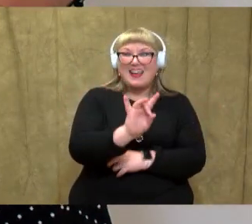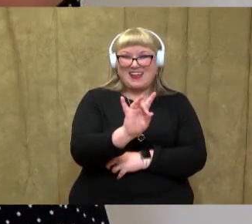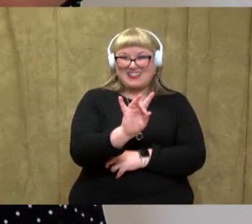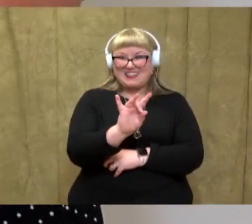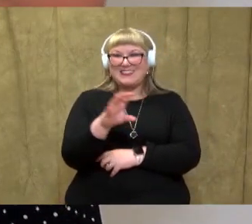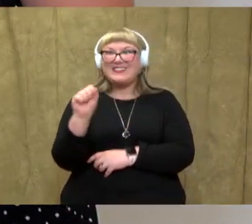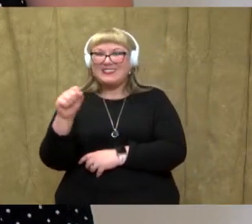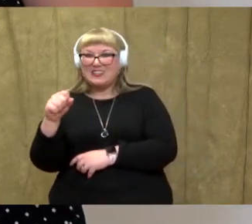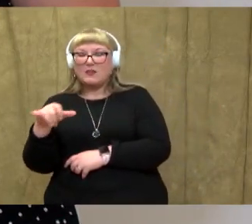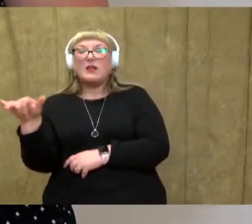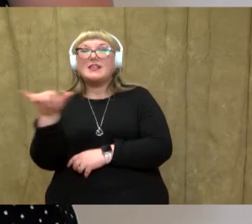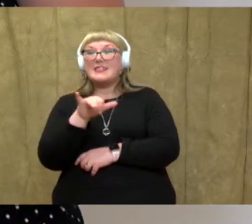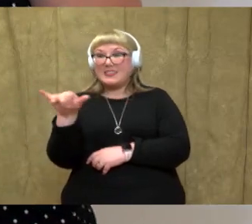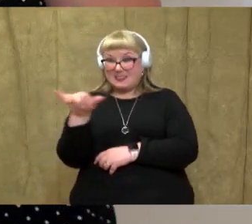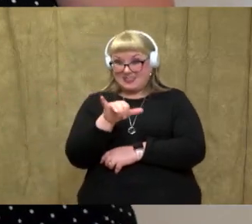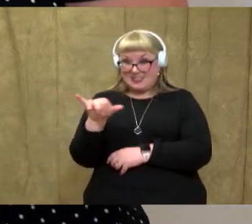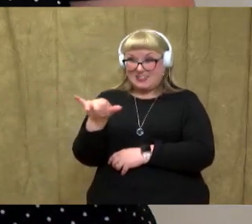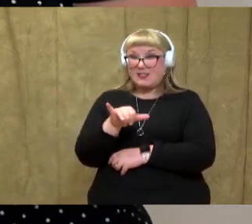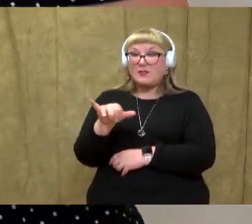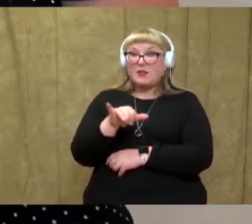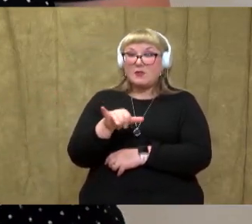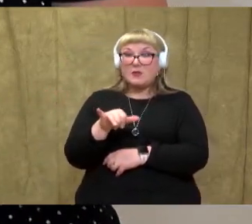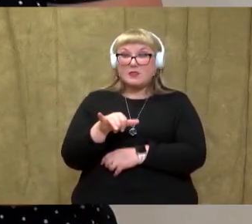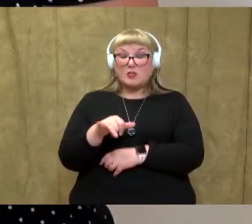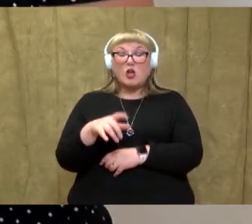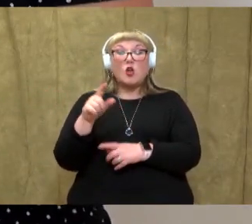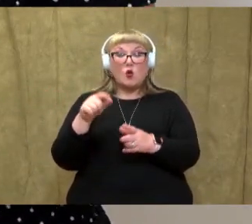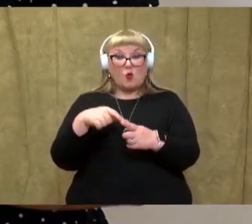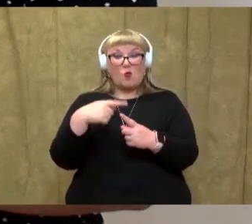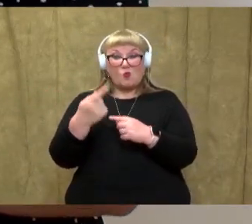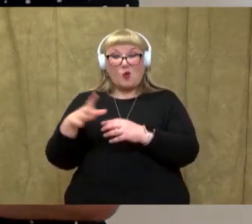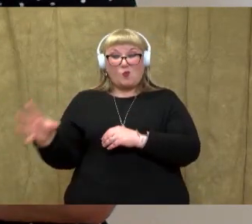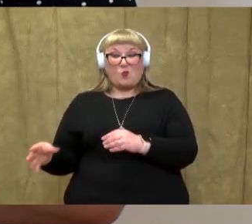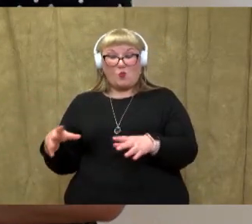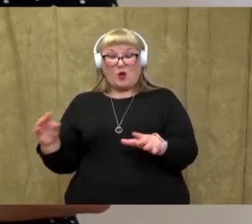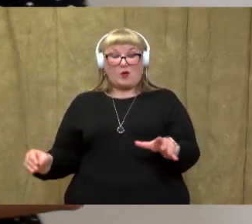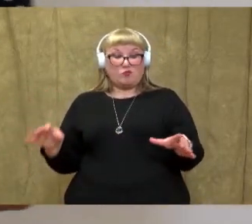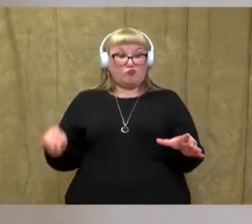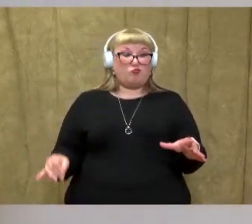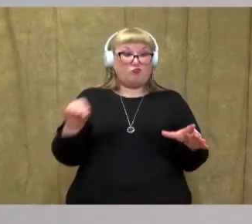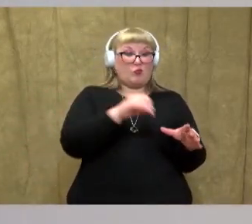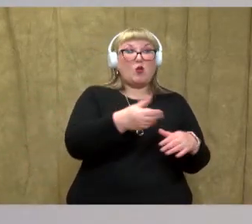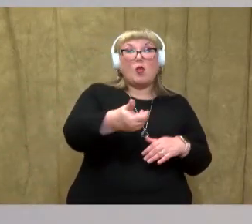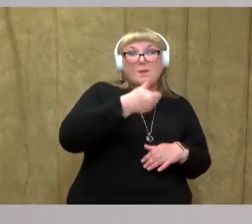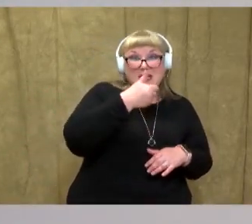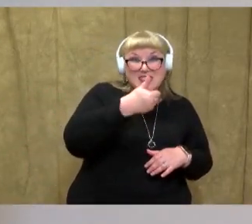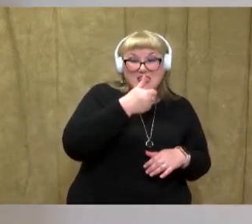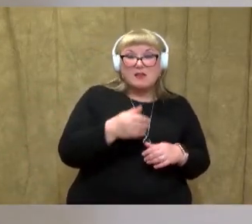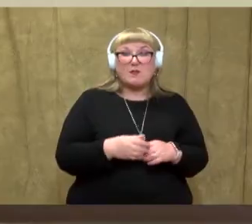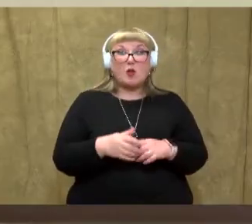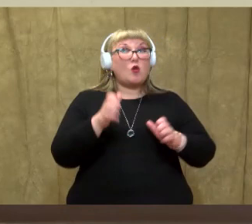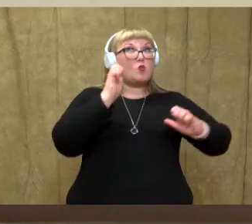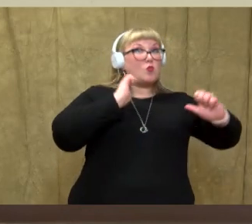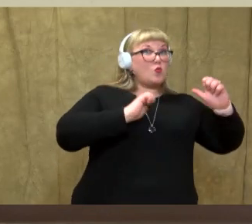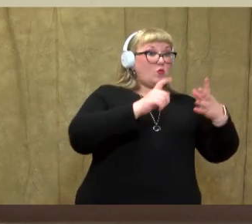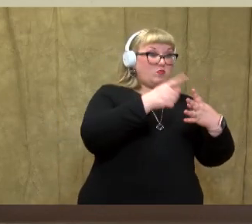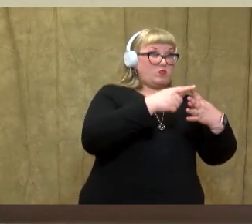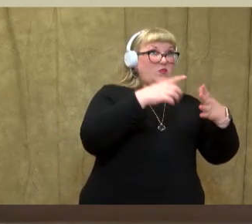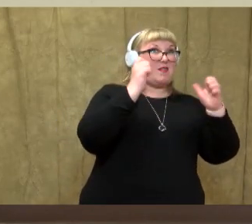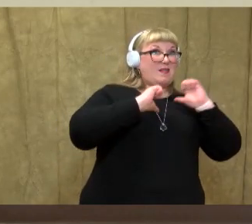8. The same thing we got when we put our mushrooms on our pizza. So we have acted out our